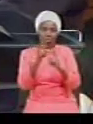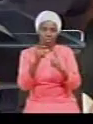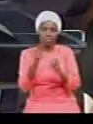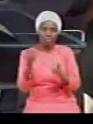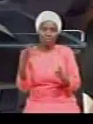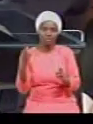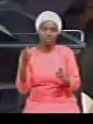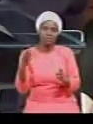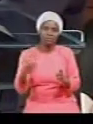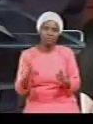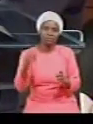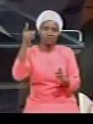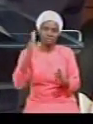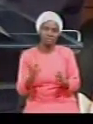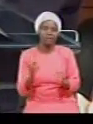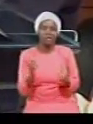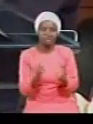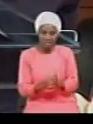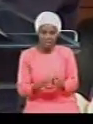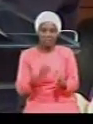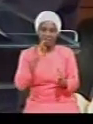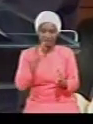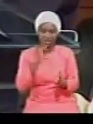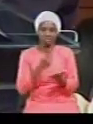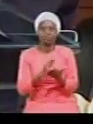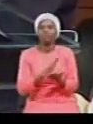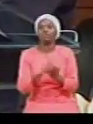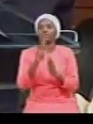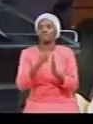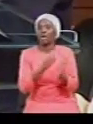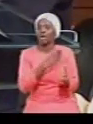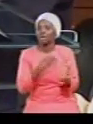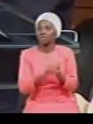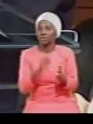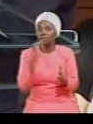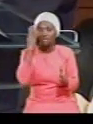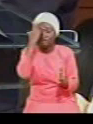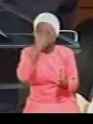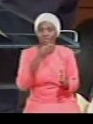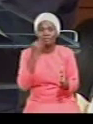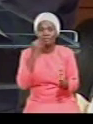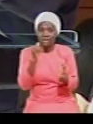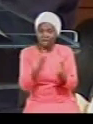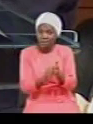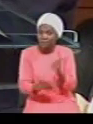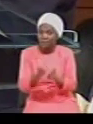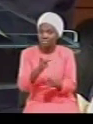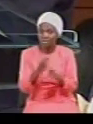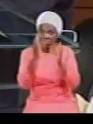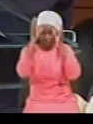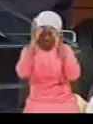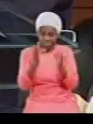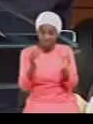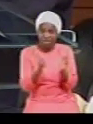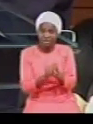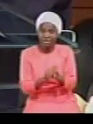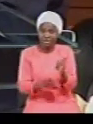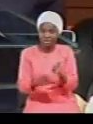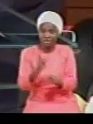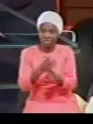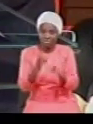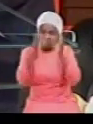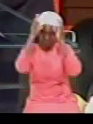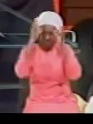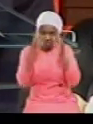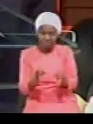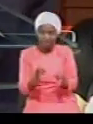of God. That's holiness. And that's the beauty. Such a decision, such a determination,